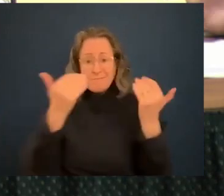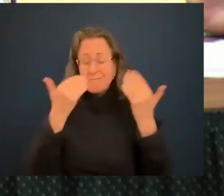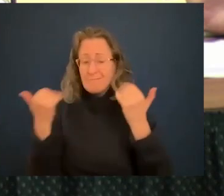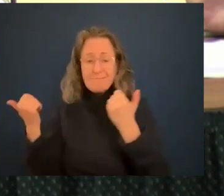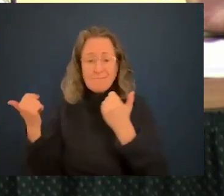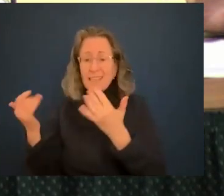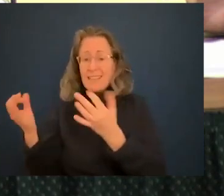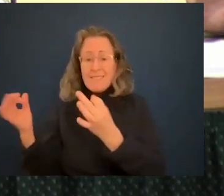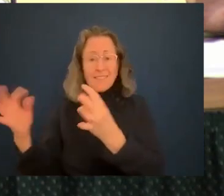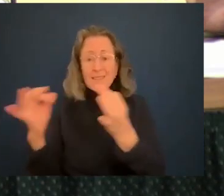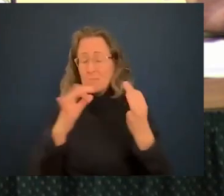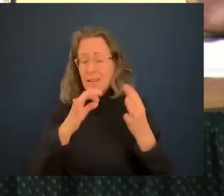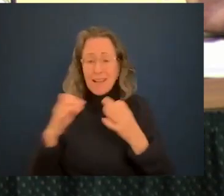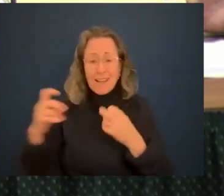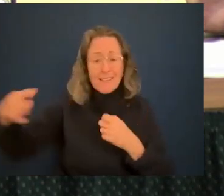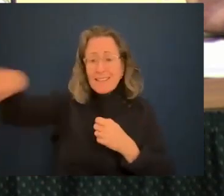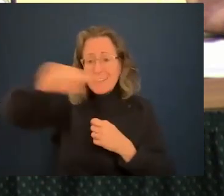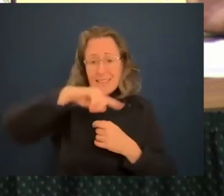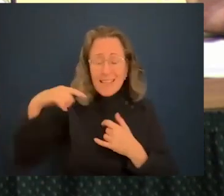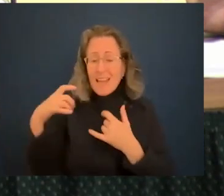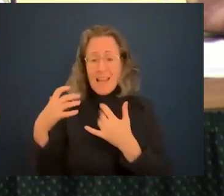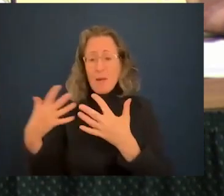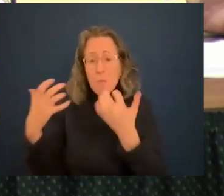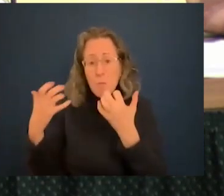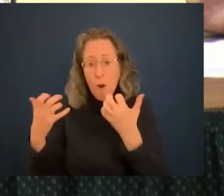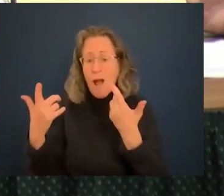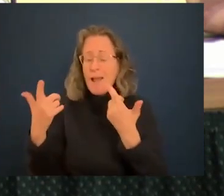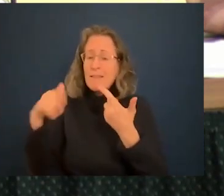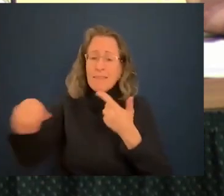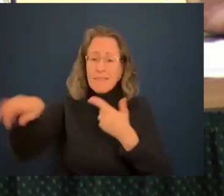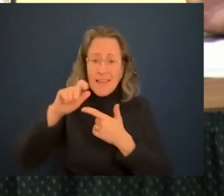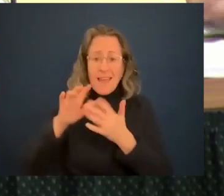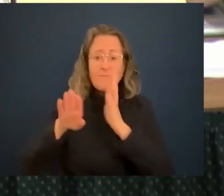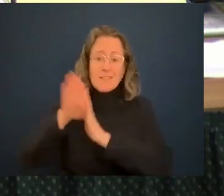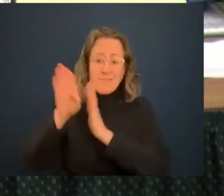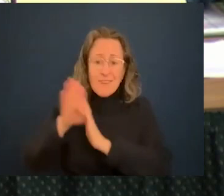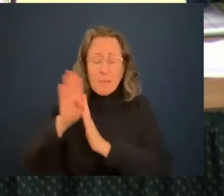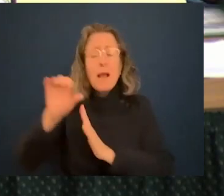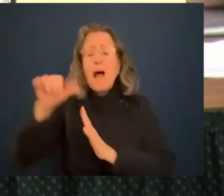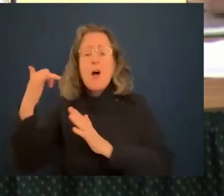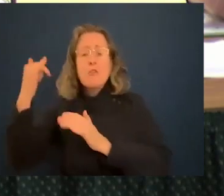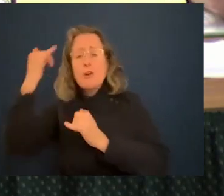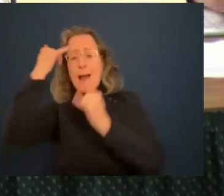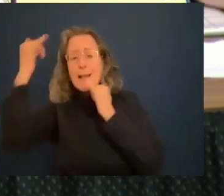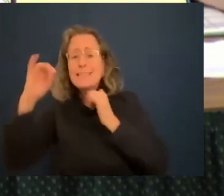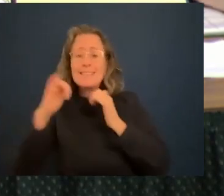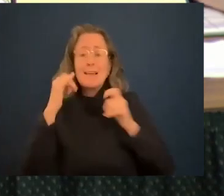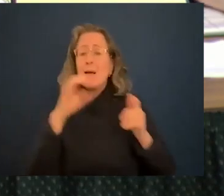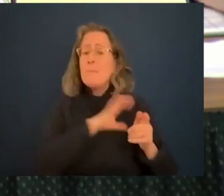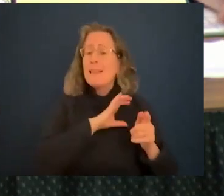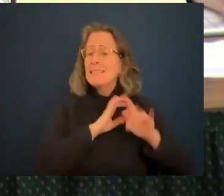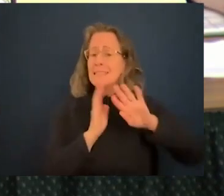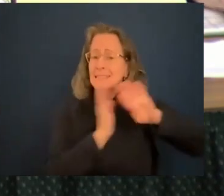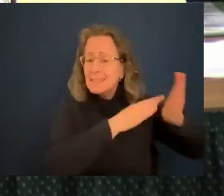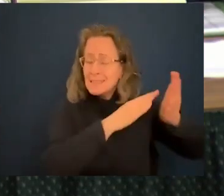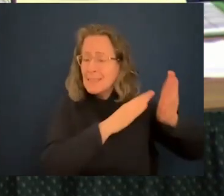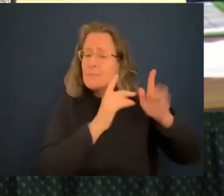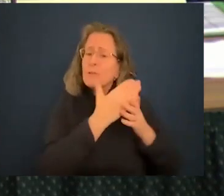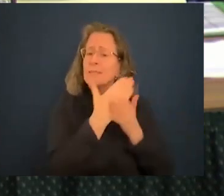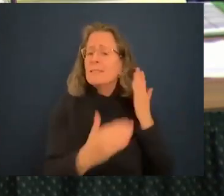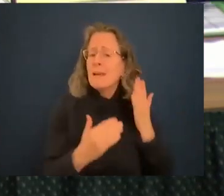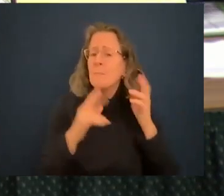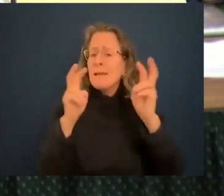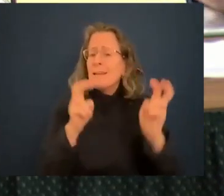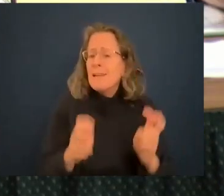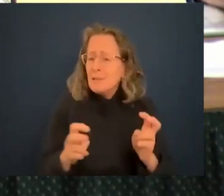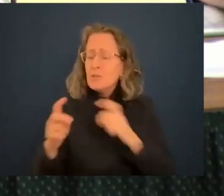they've been working on all these years for Alternatives and and uh you know I know some and maybe